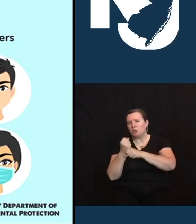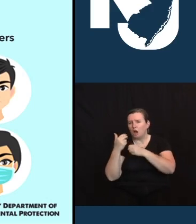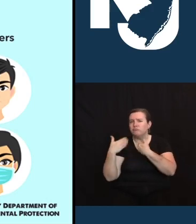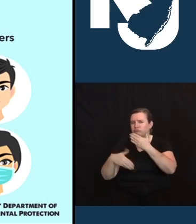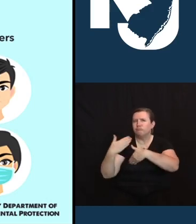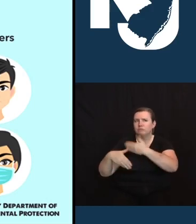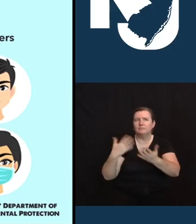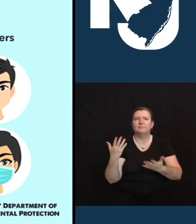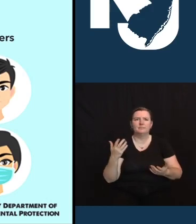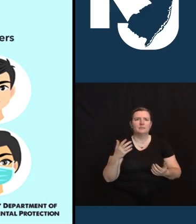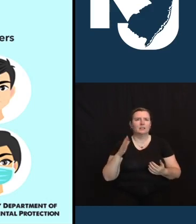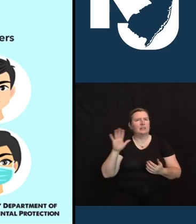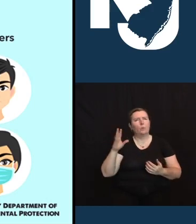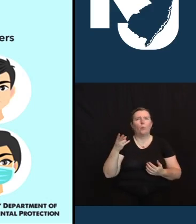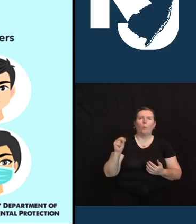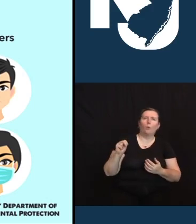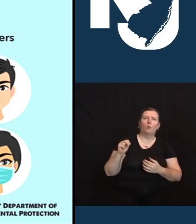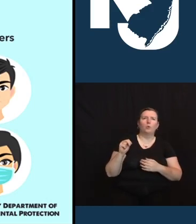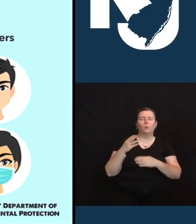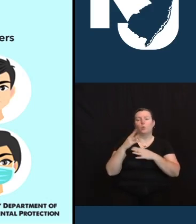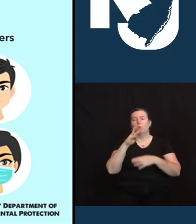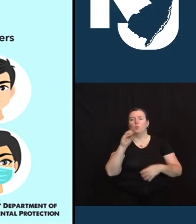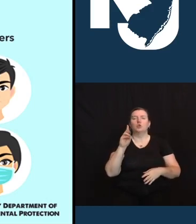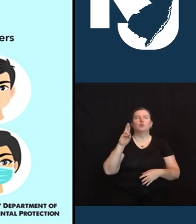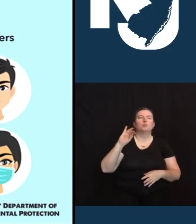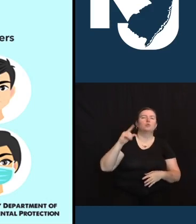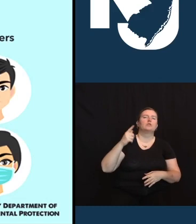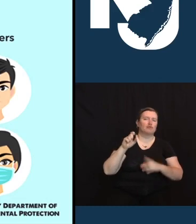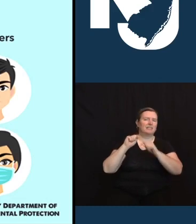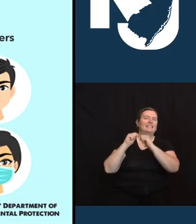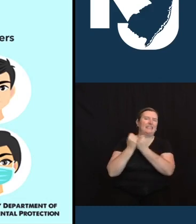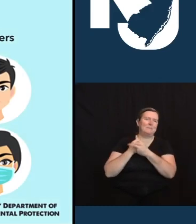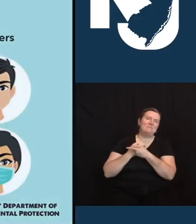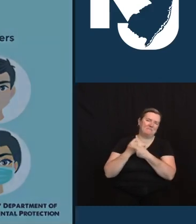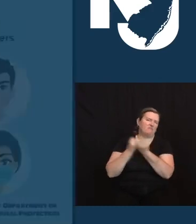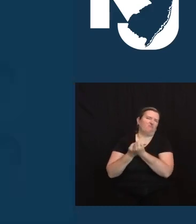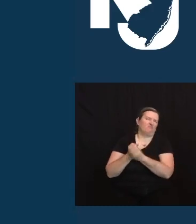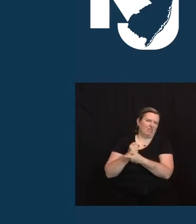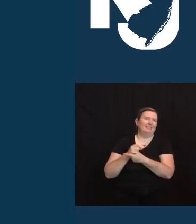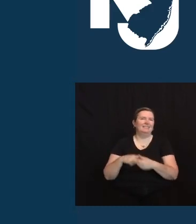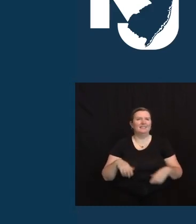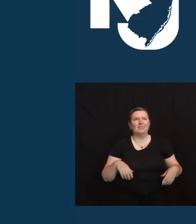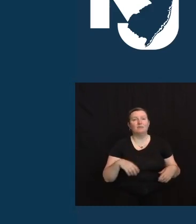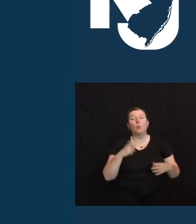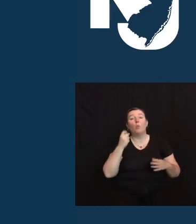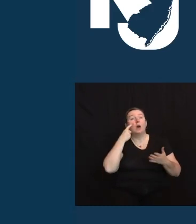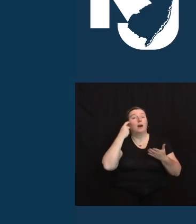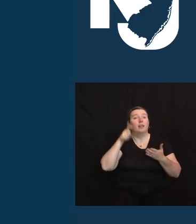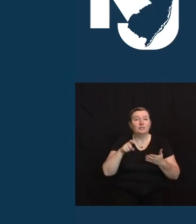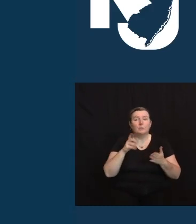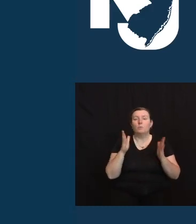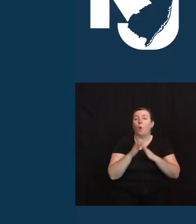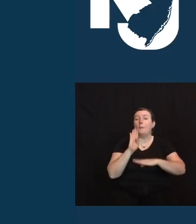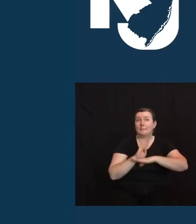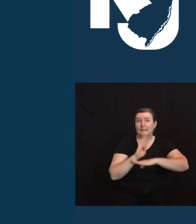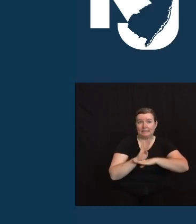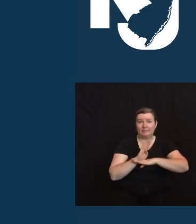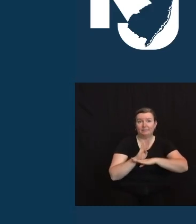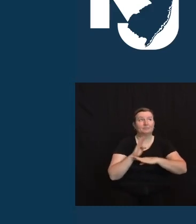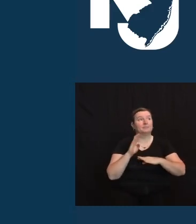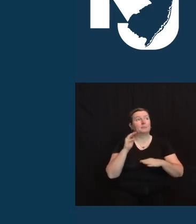own Wood Ridge baseball team. Next, I want to highlight another one of the small businesses who are making it through this